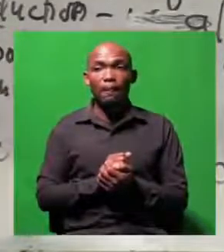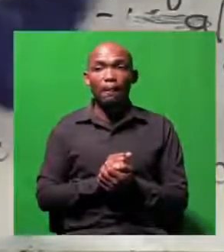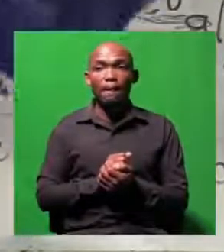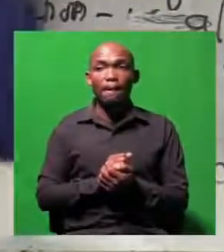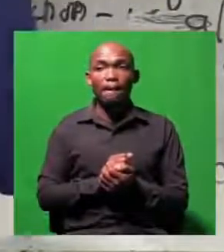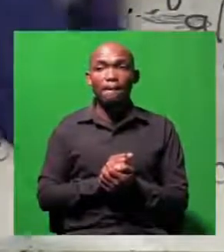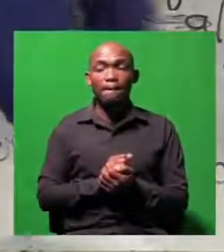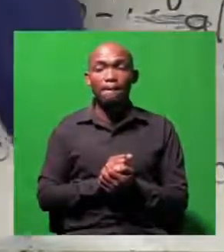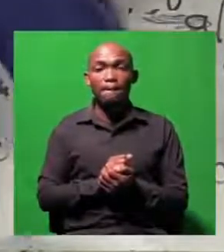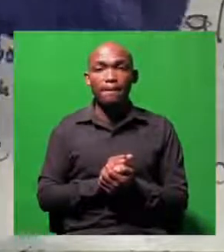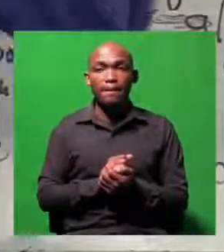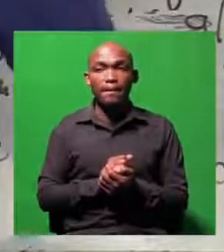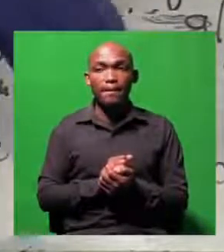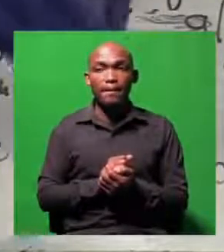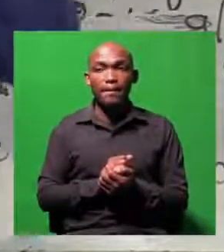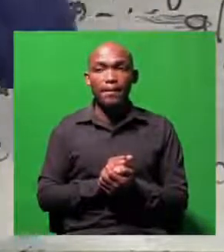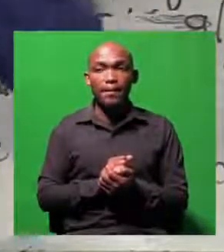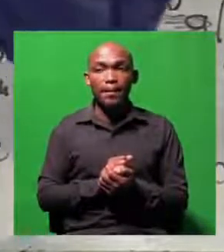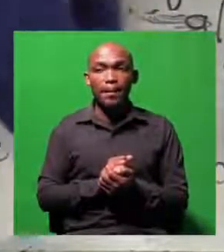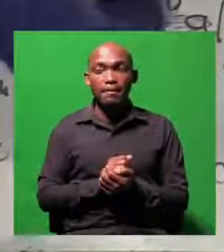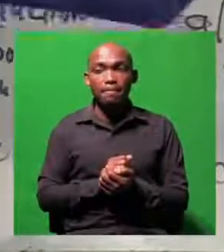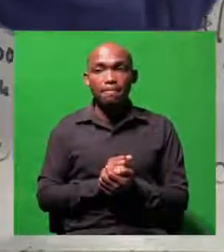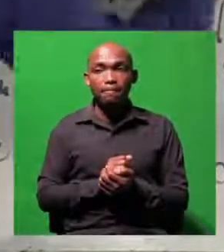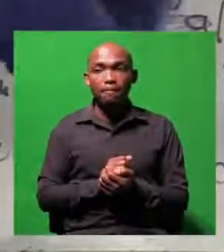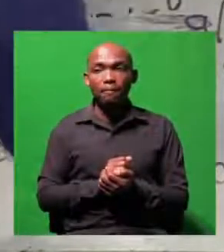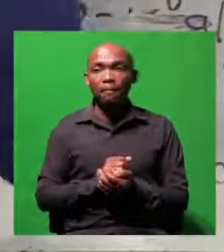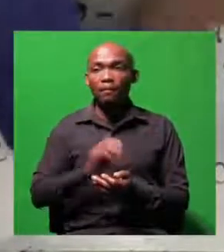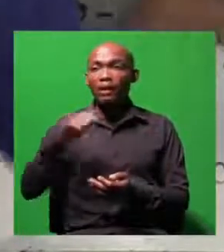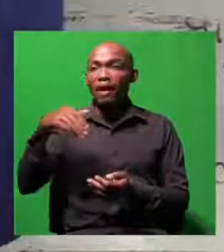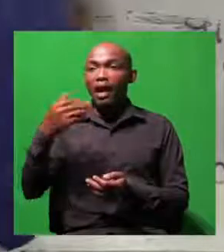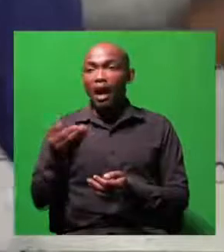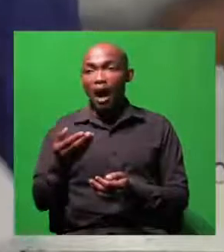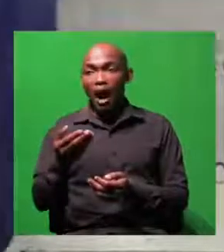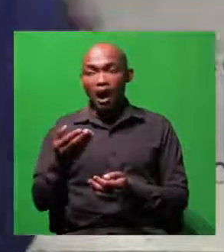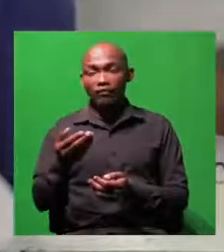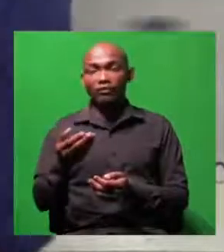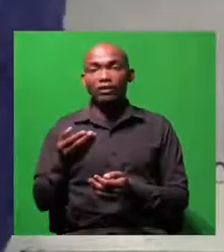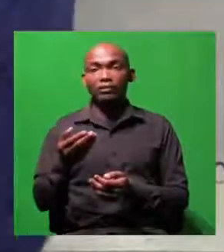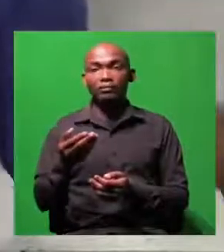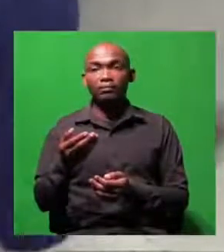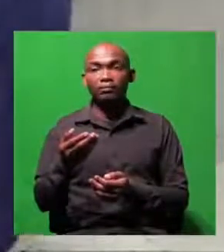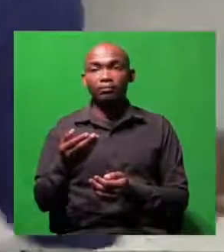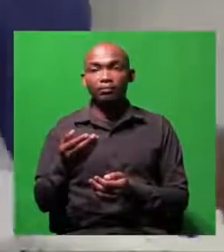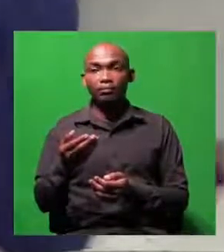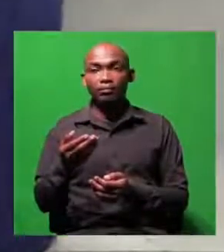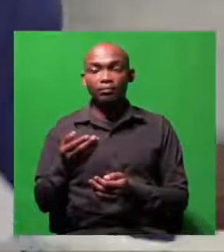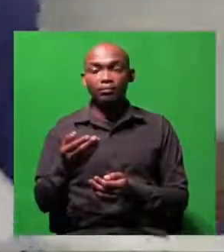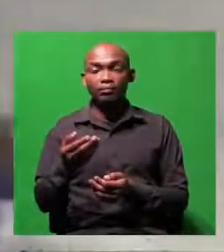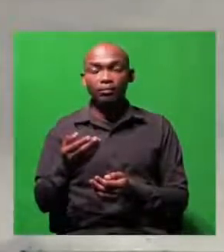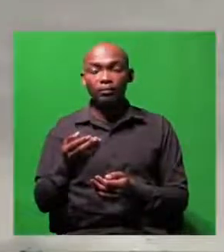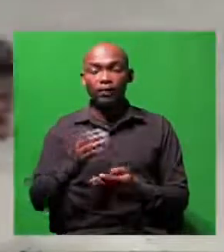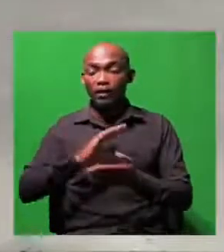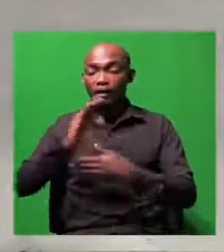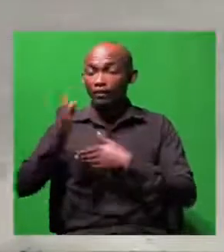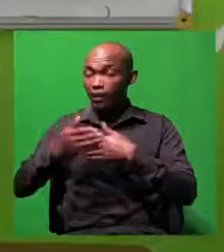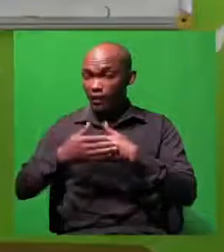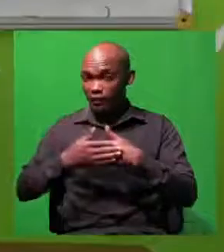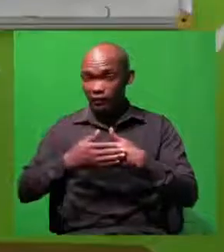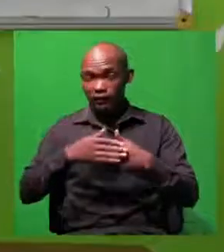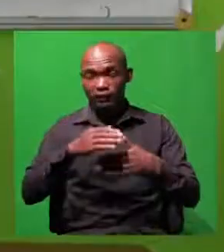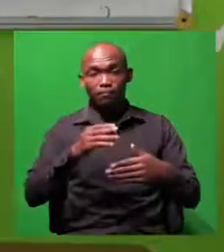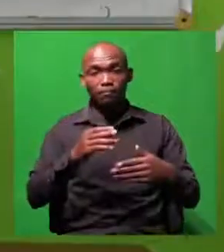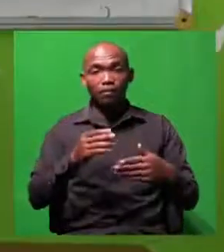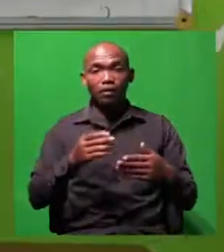Don't forget to do the following simple exercise. After revising what we have discussed